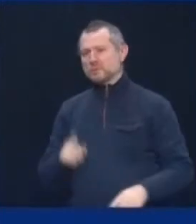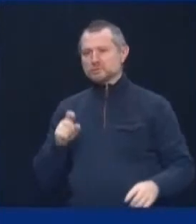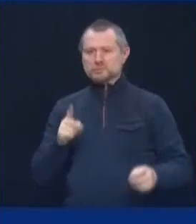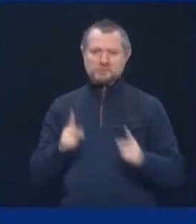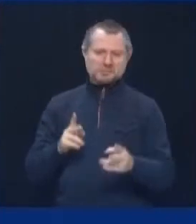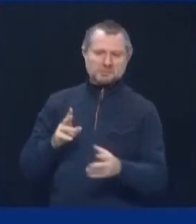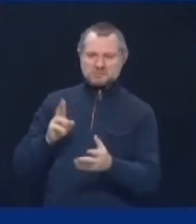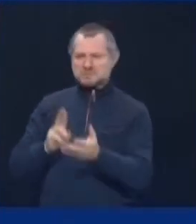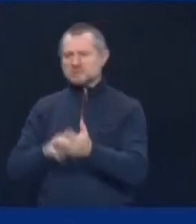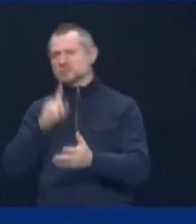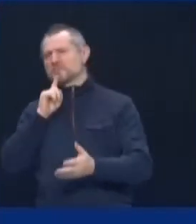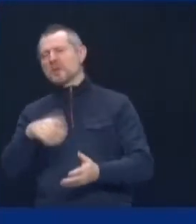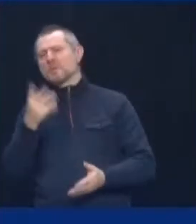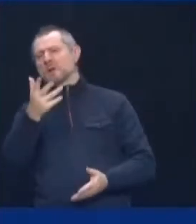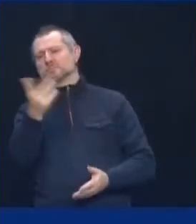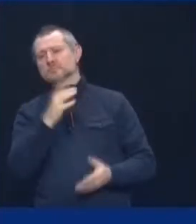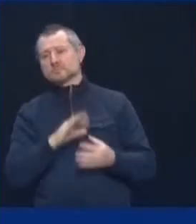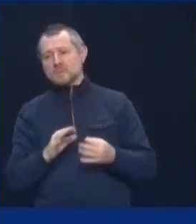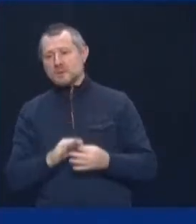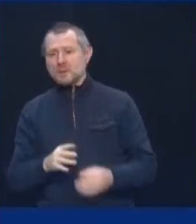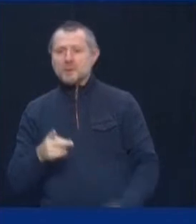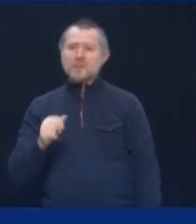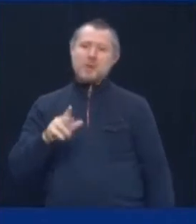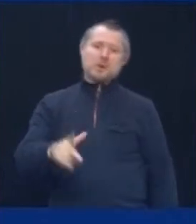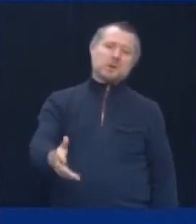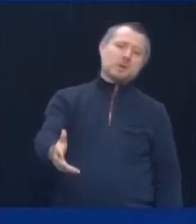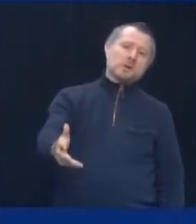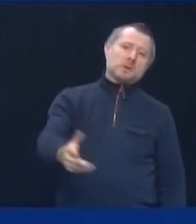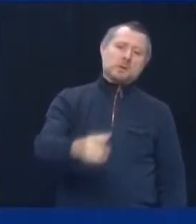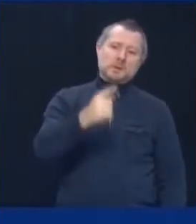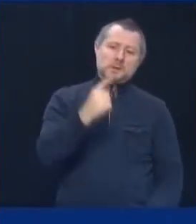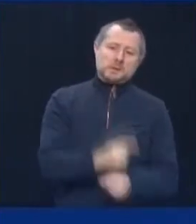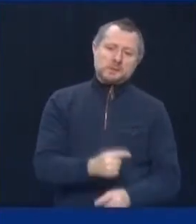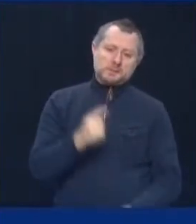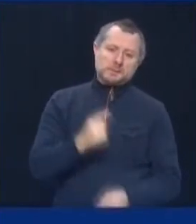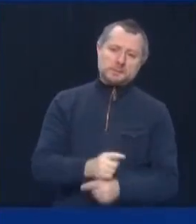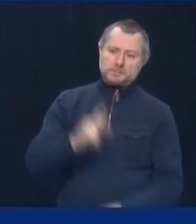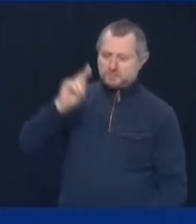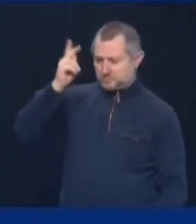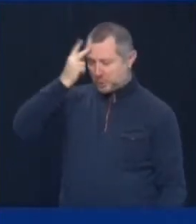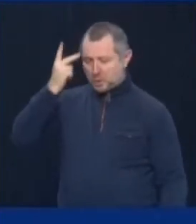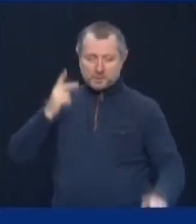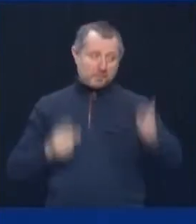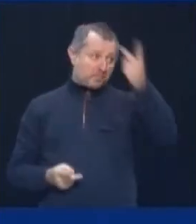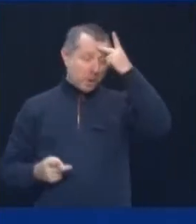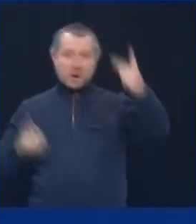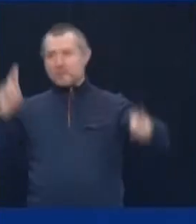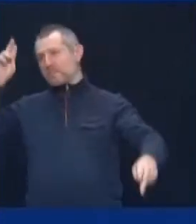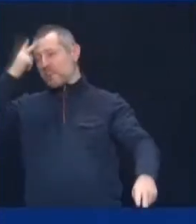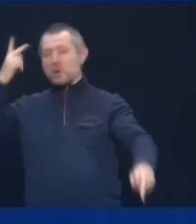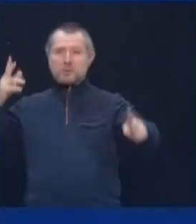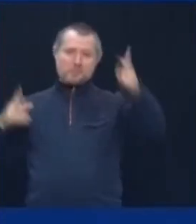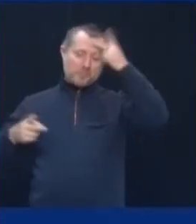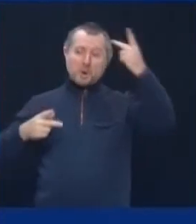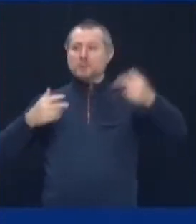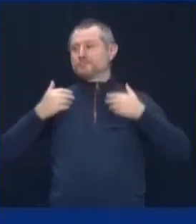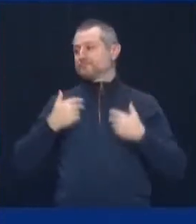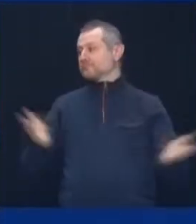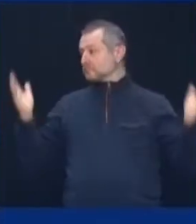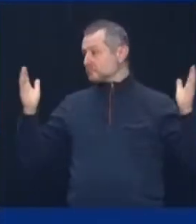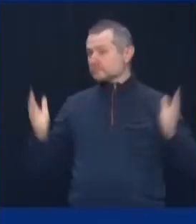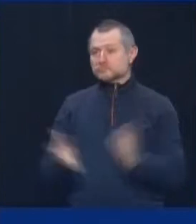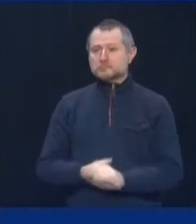Paul, yeah, this politics. Then